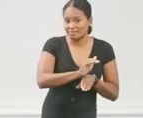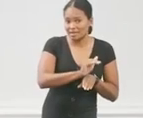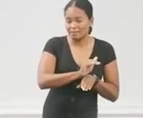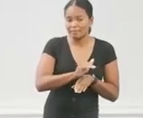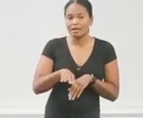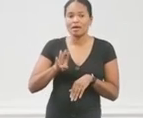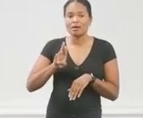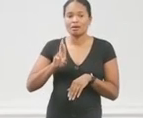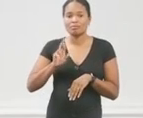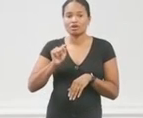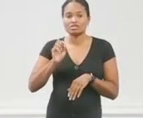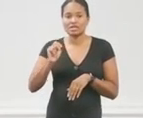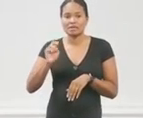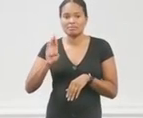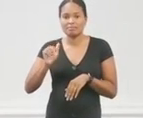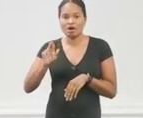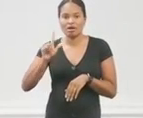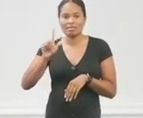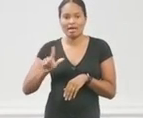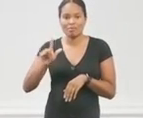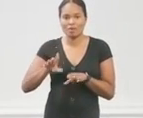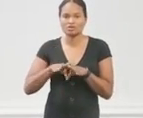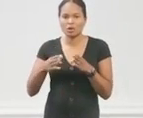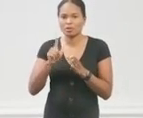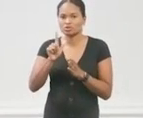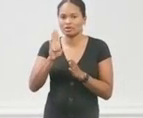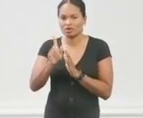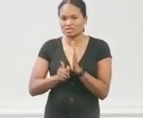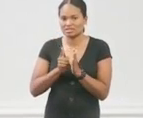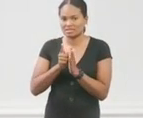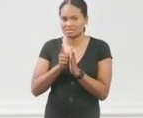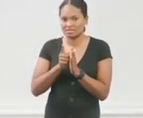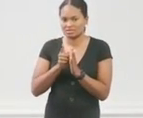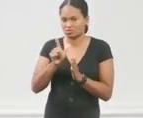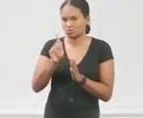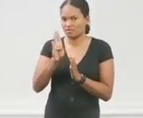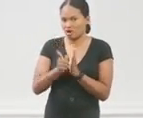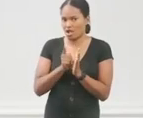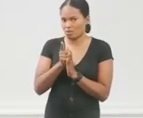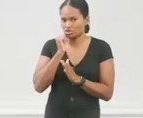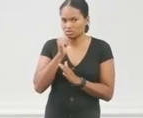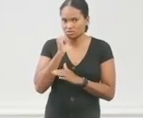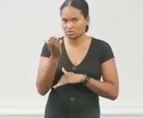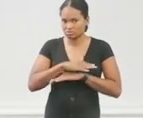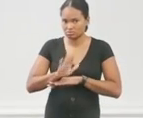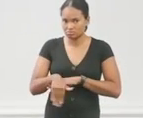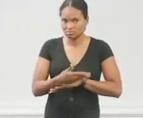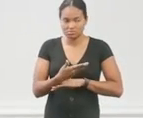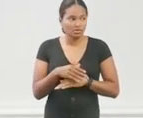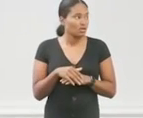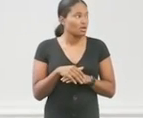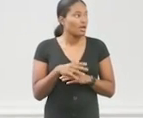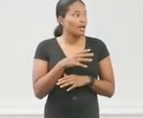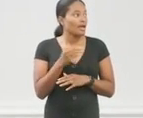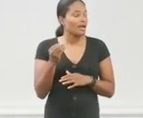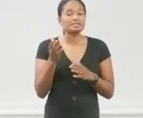think is 24/7, and there's a couple that are like that. There's these cooltainers, which the state came up with,